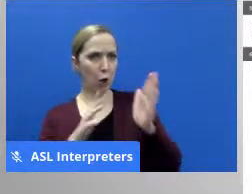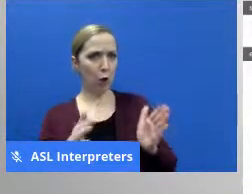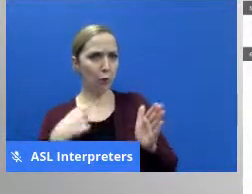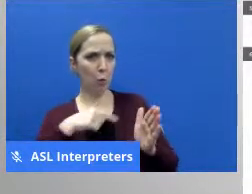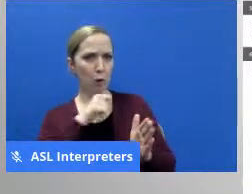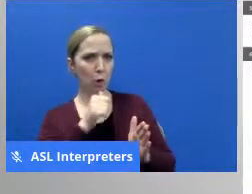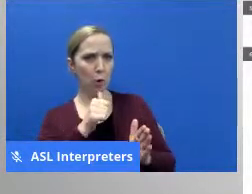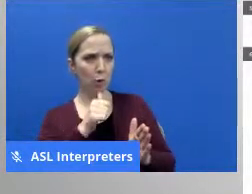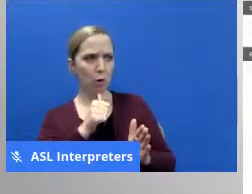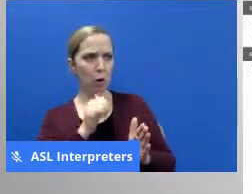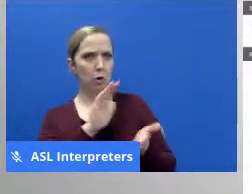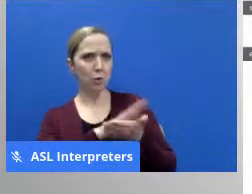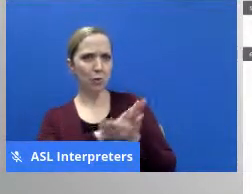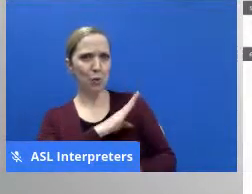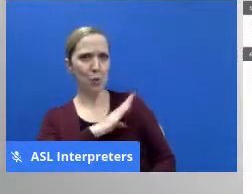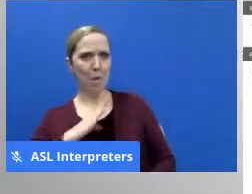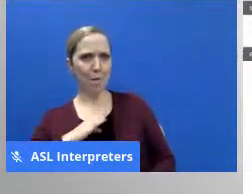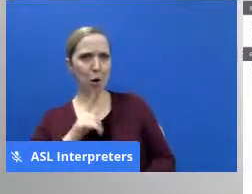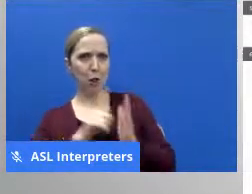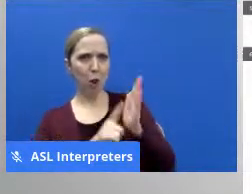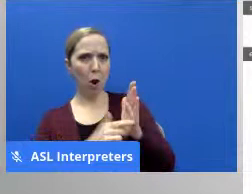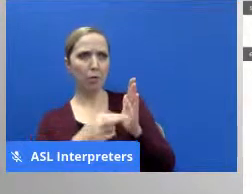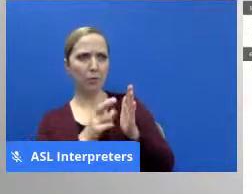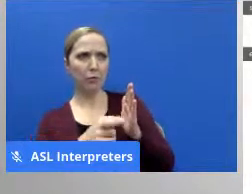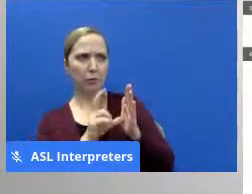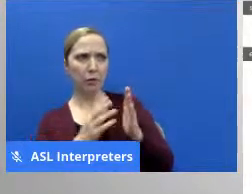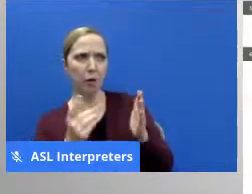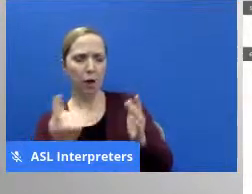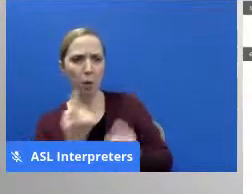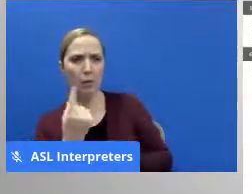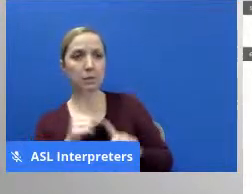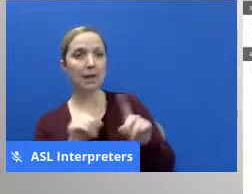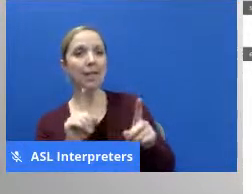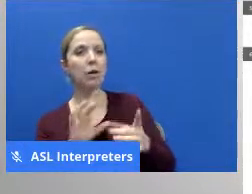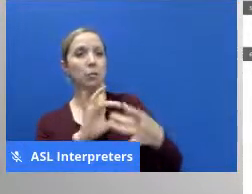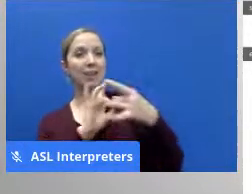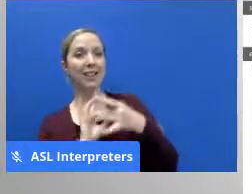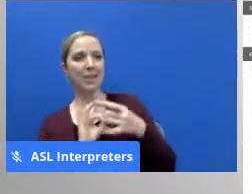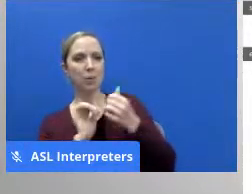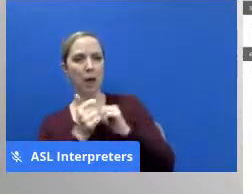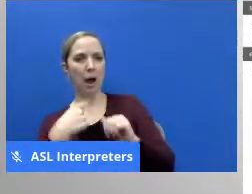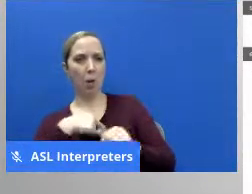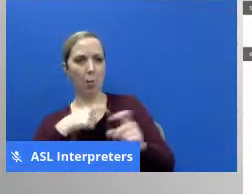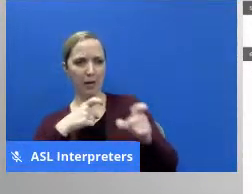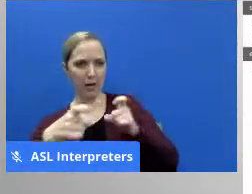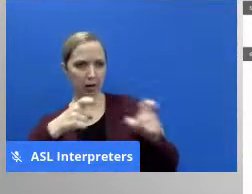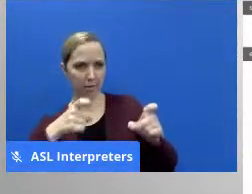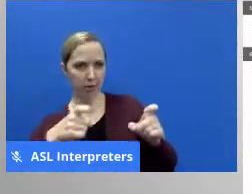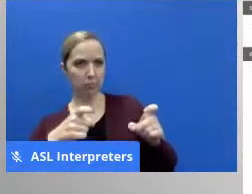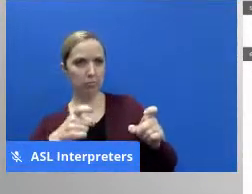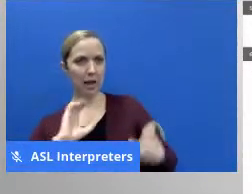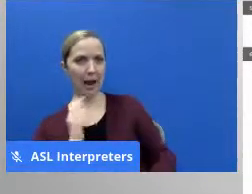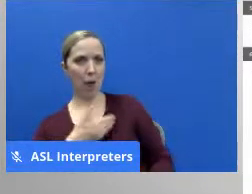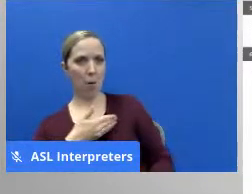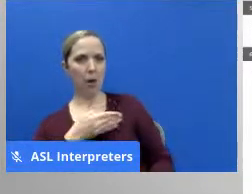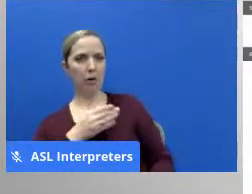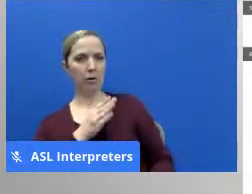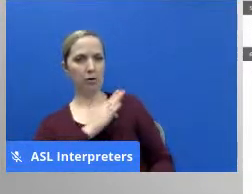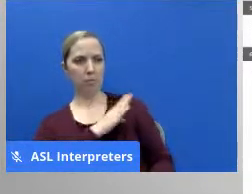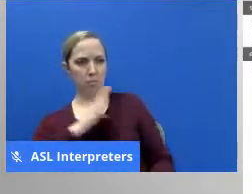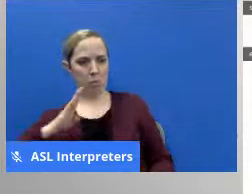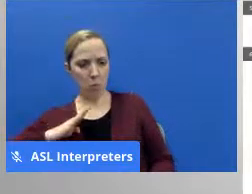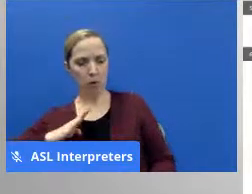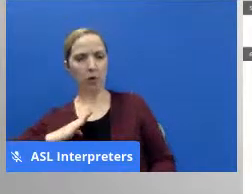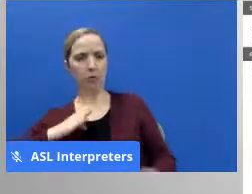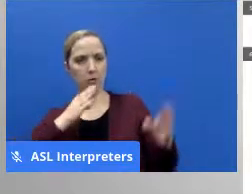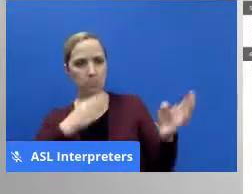board law all the time either. And so again, it gets back to how we govern and what is our framework. So I heard in the comment from